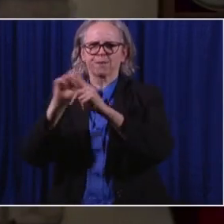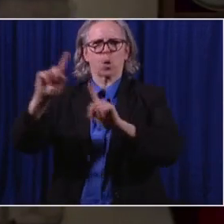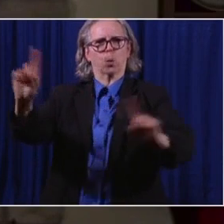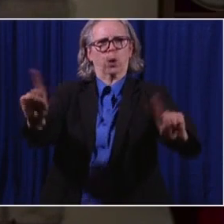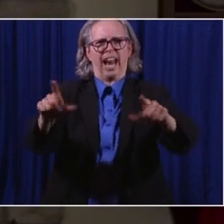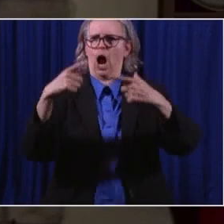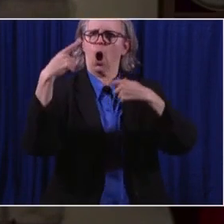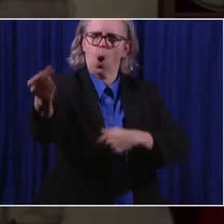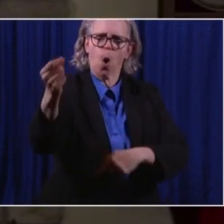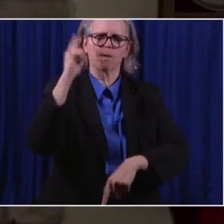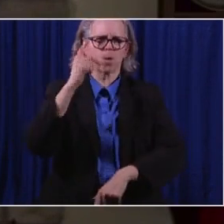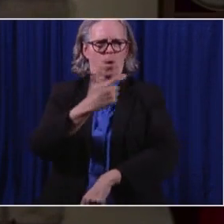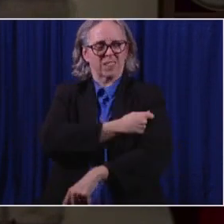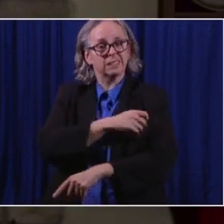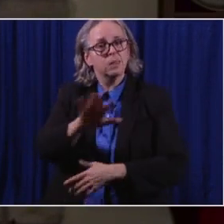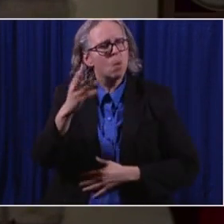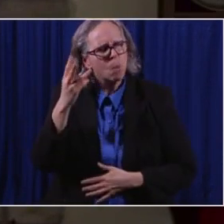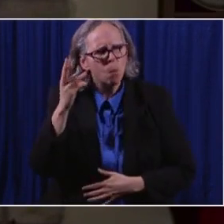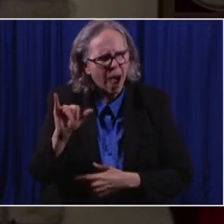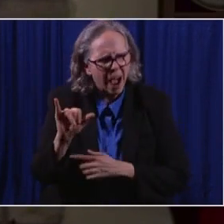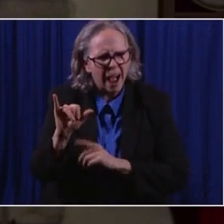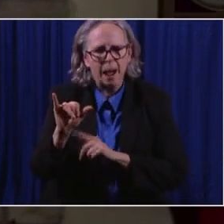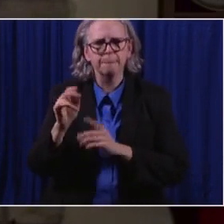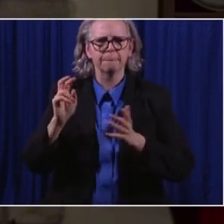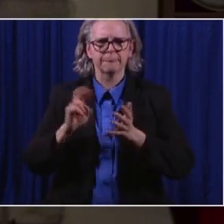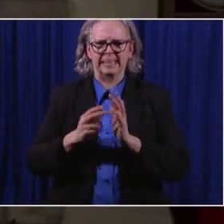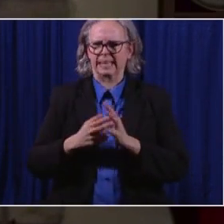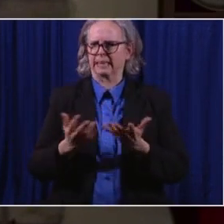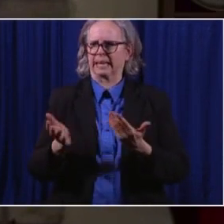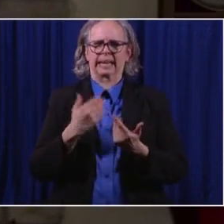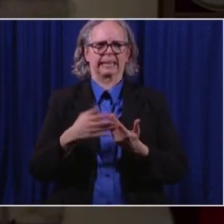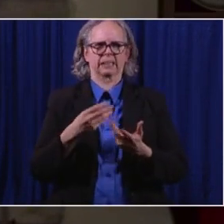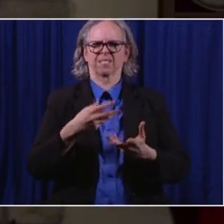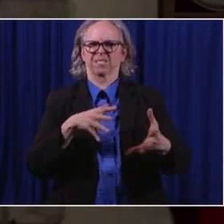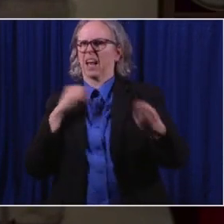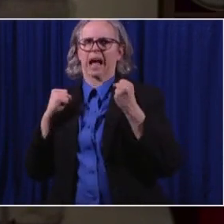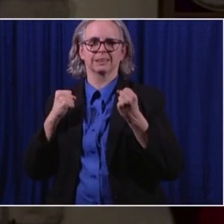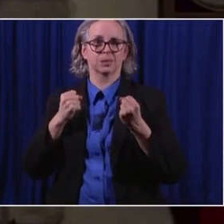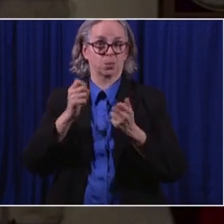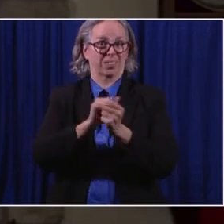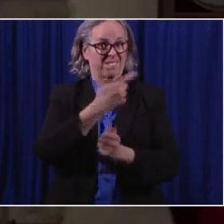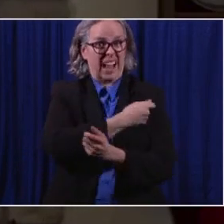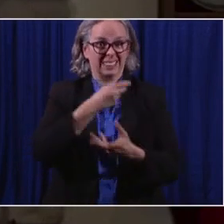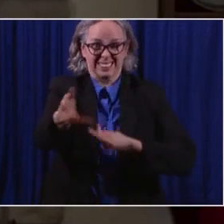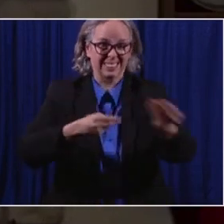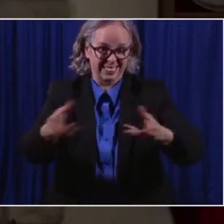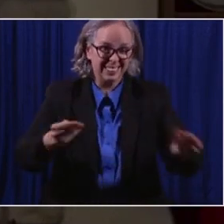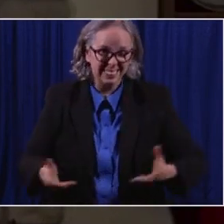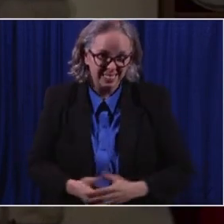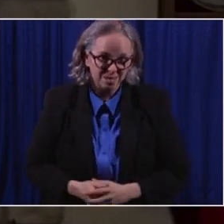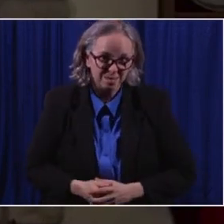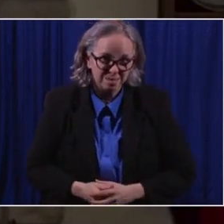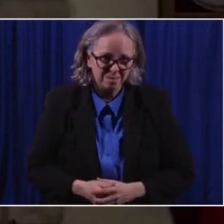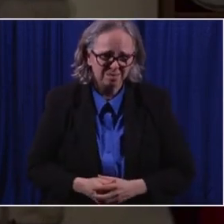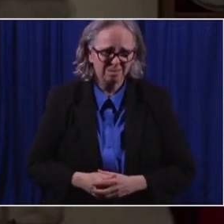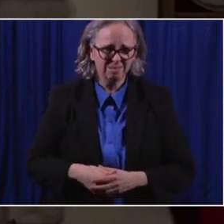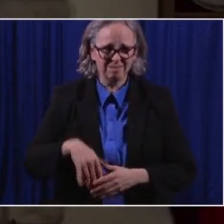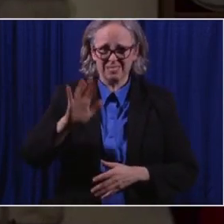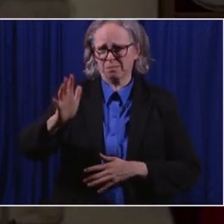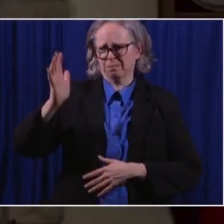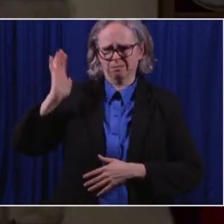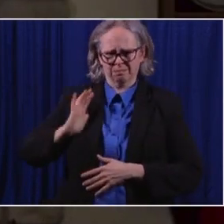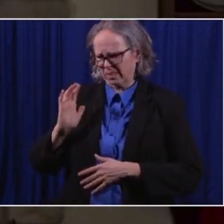at a very, very fast rate where, the individual will go out and basically,